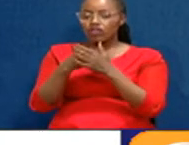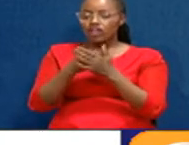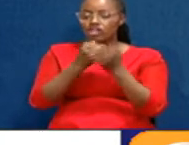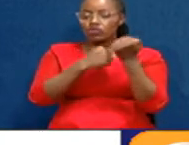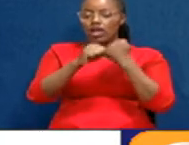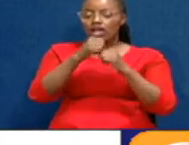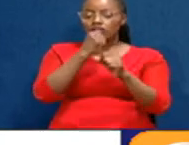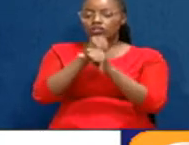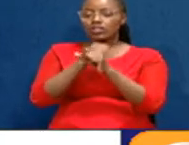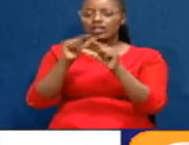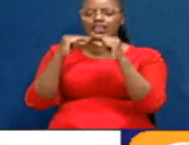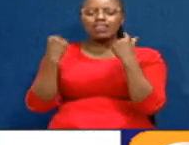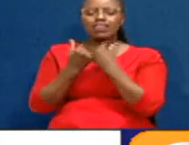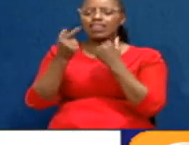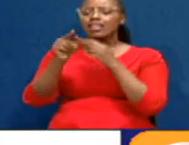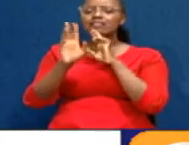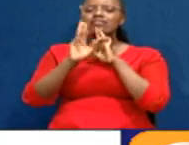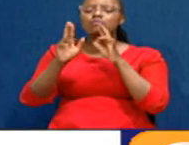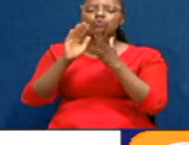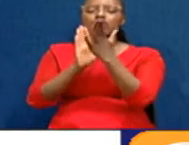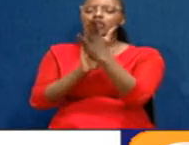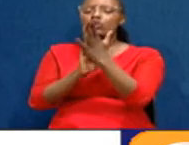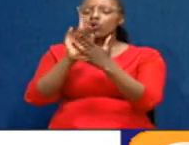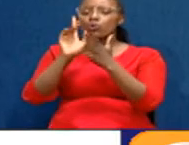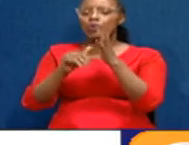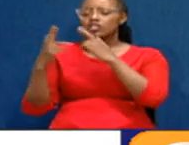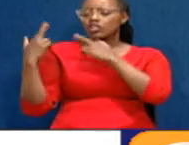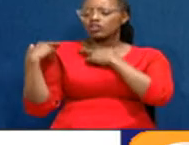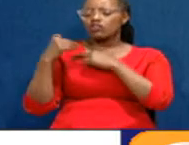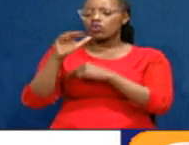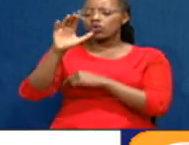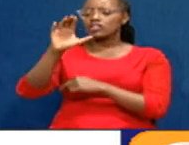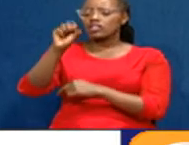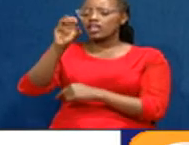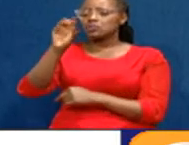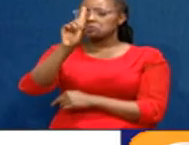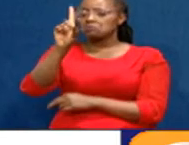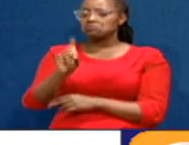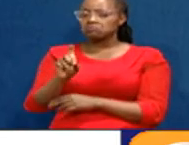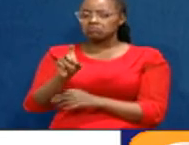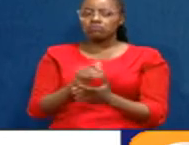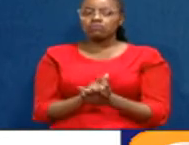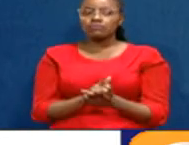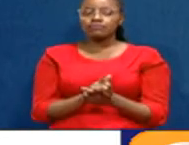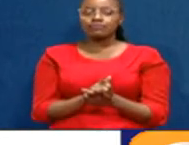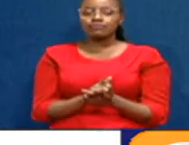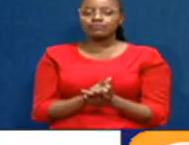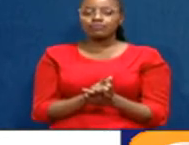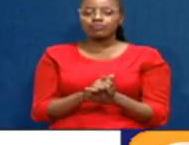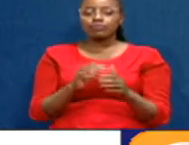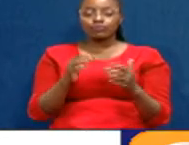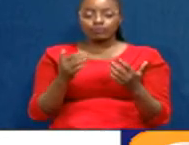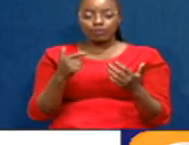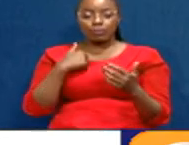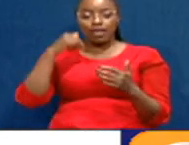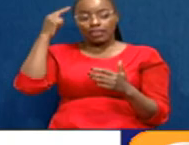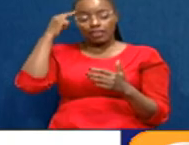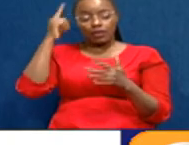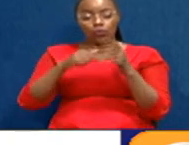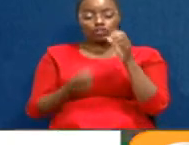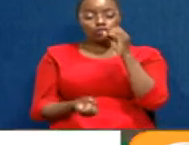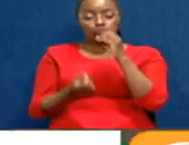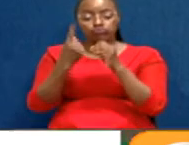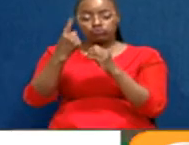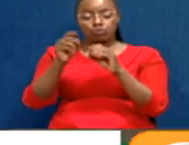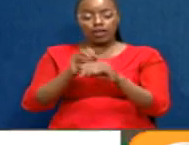Action Task Force. What did that report recommend in regards to the role of CSOs? Okay, I think what will come out